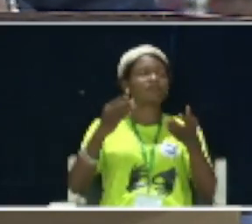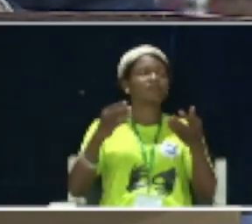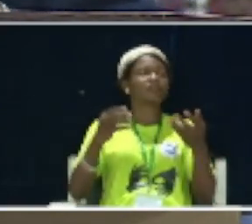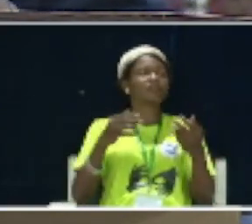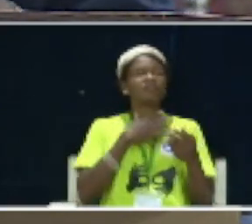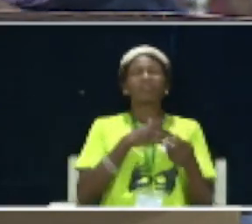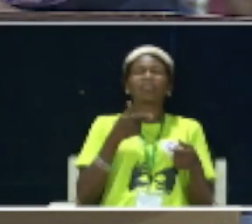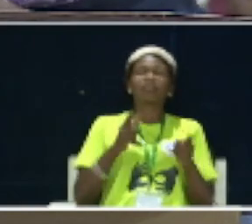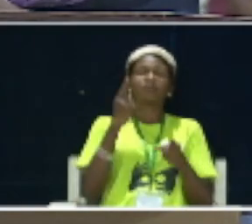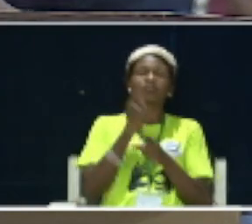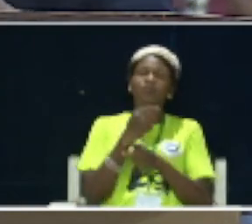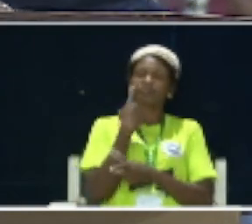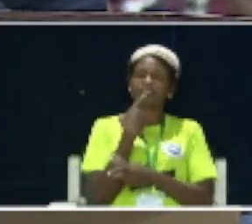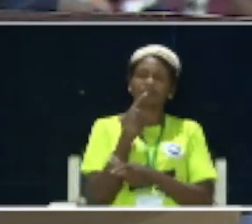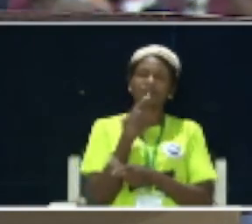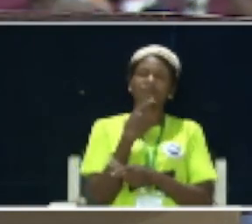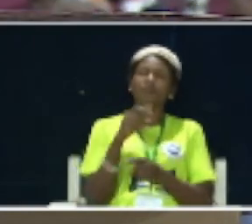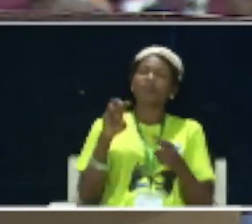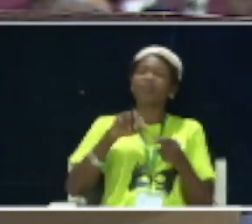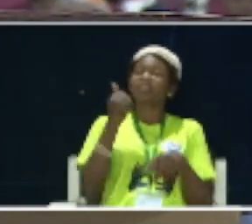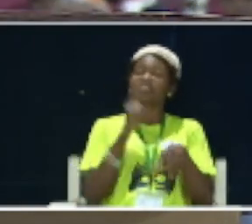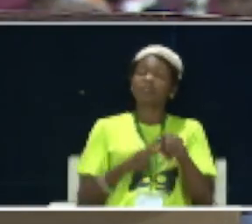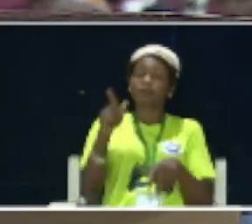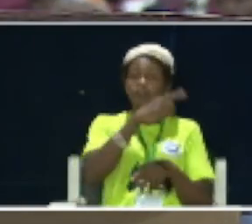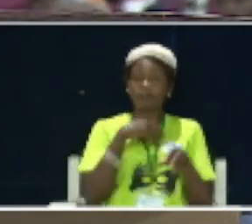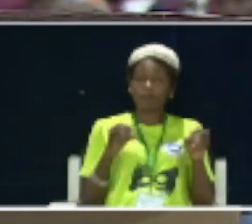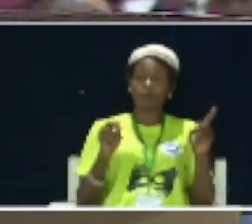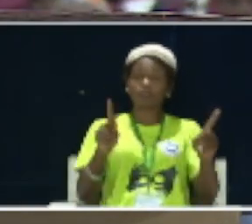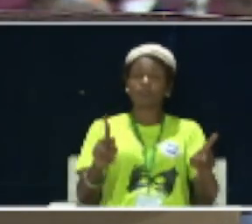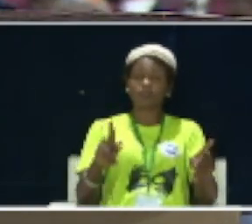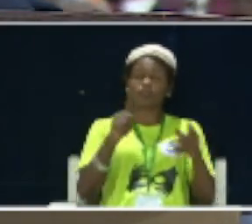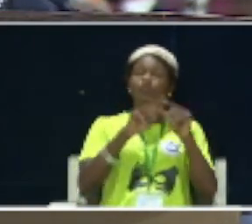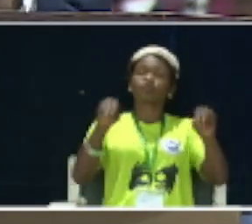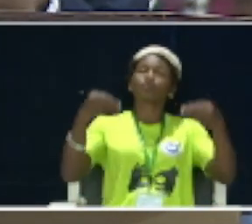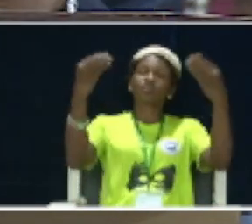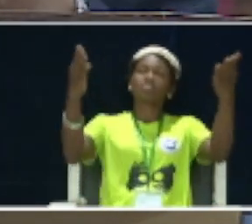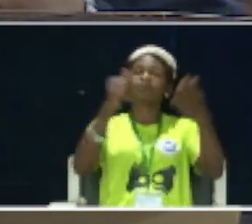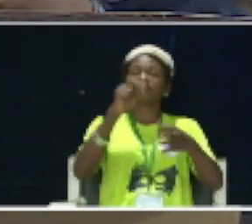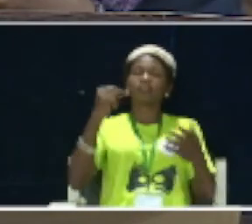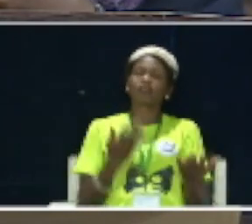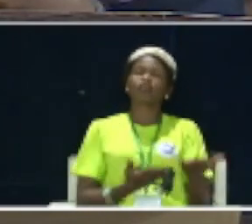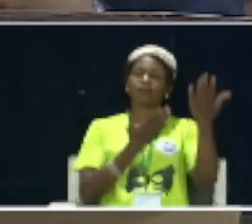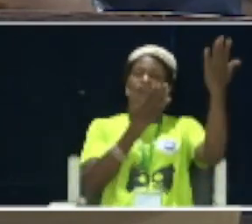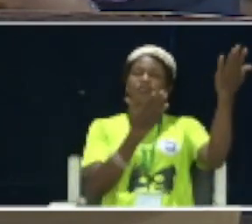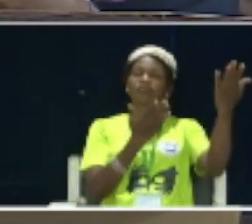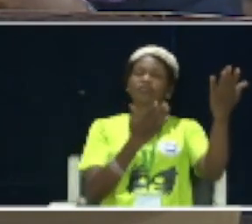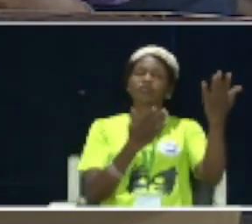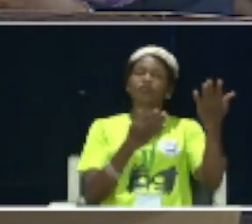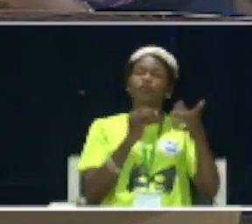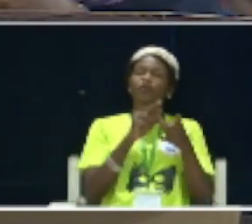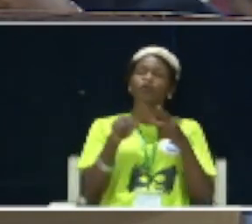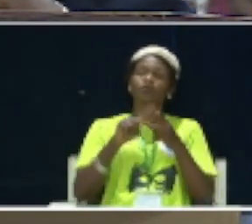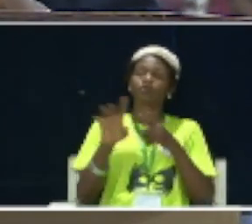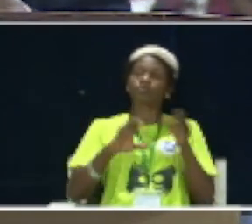just say, whenever you have opportunity to give an offering or to do